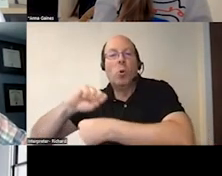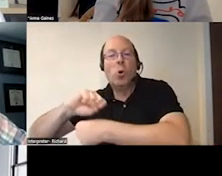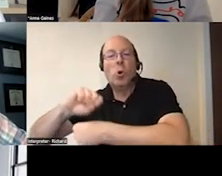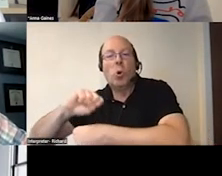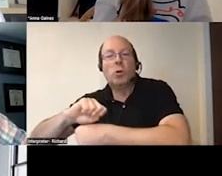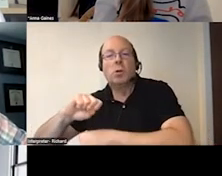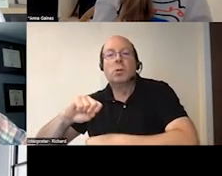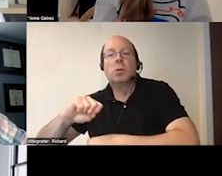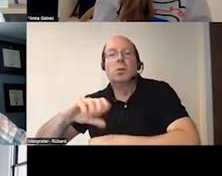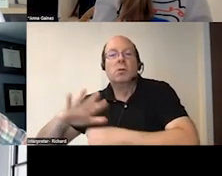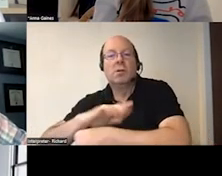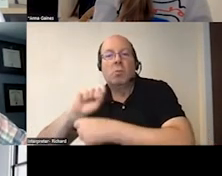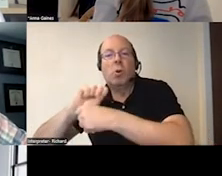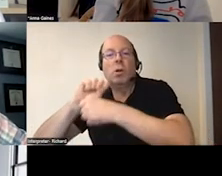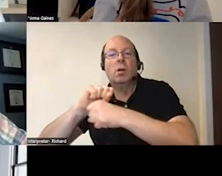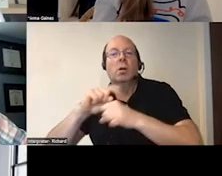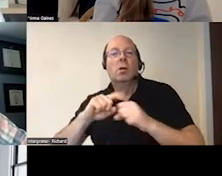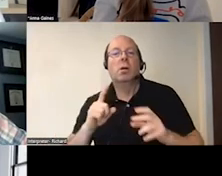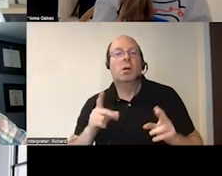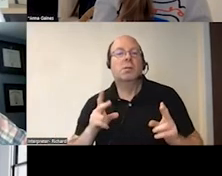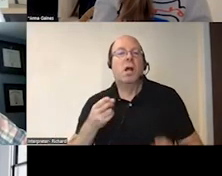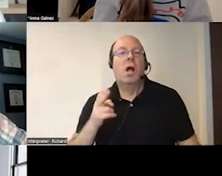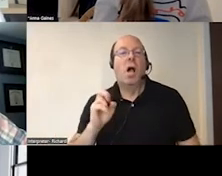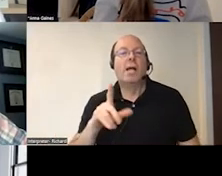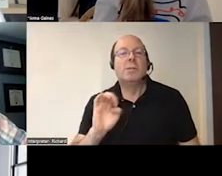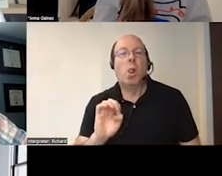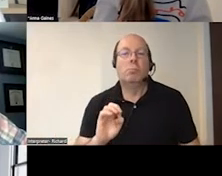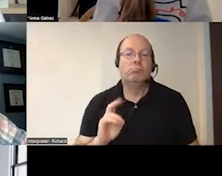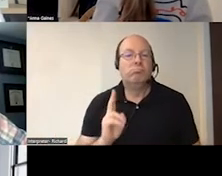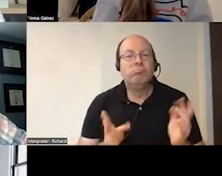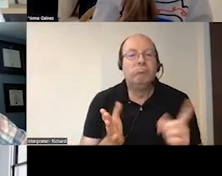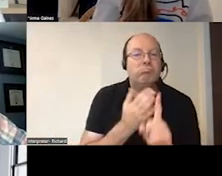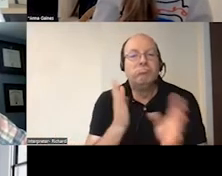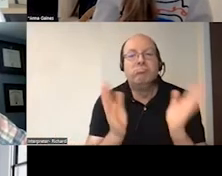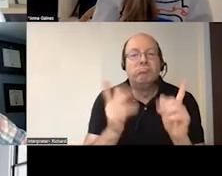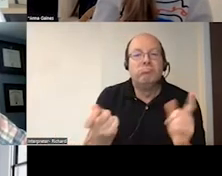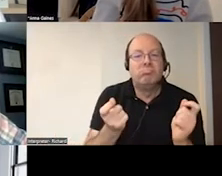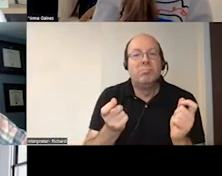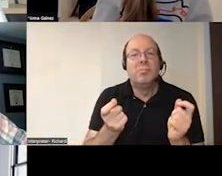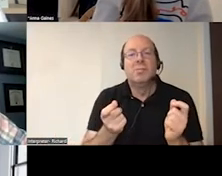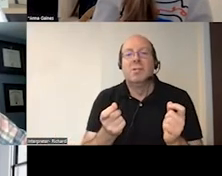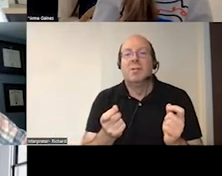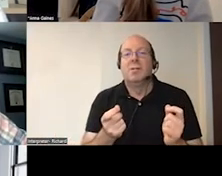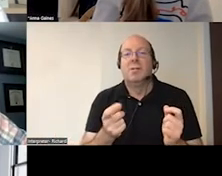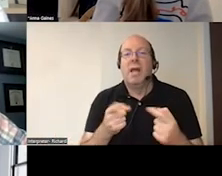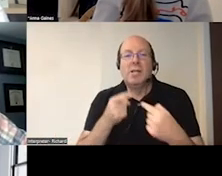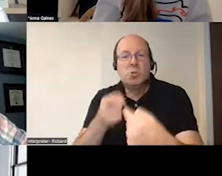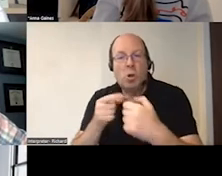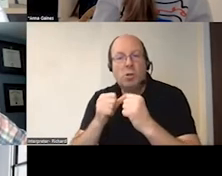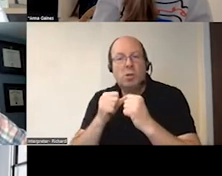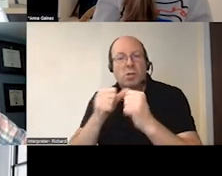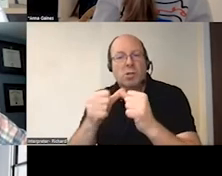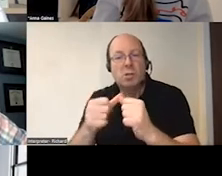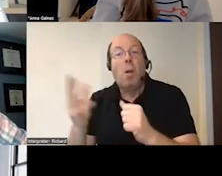you be able to comment on the concept of hustle, especially during that time of transition, and struggles to stay on the path you were